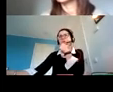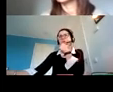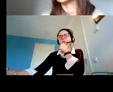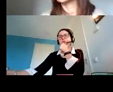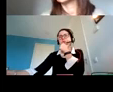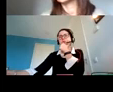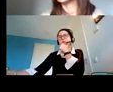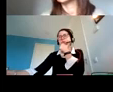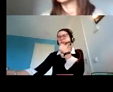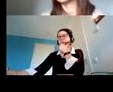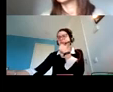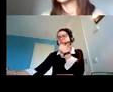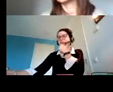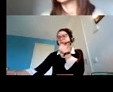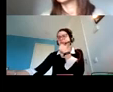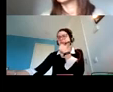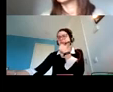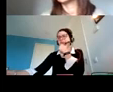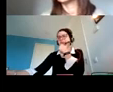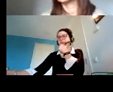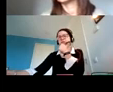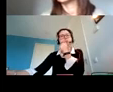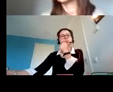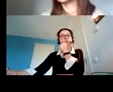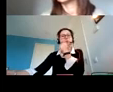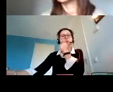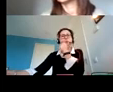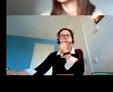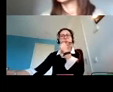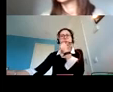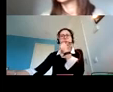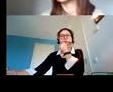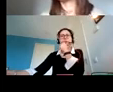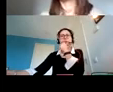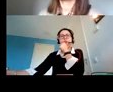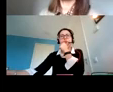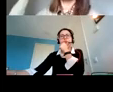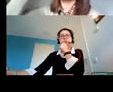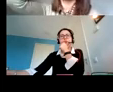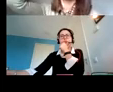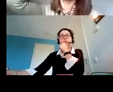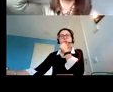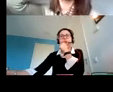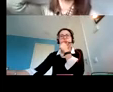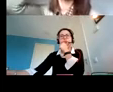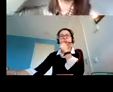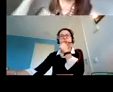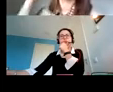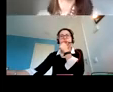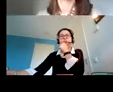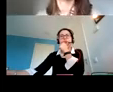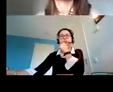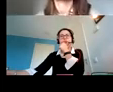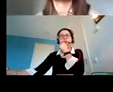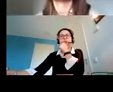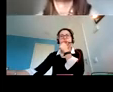the guidelines contained in the guidance drafted by the UN Working Group on Business and Human Rights. That is a guidance